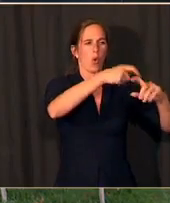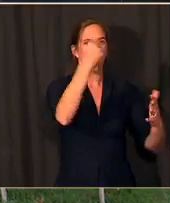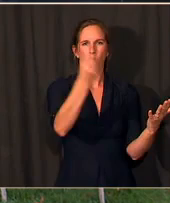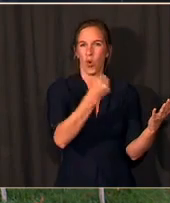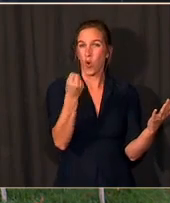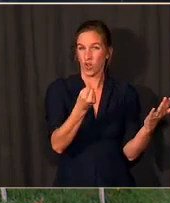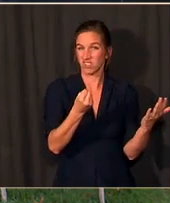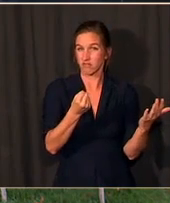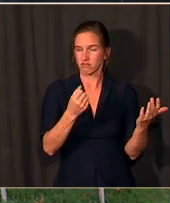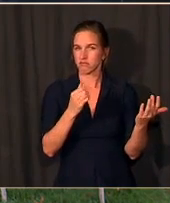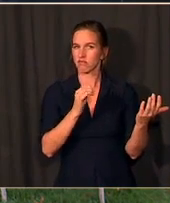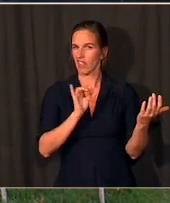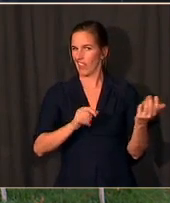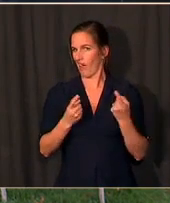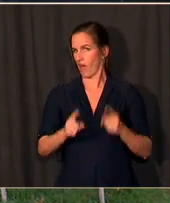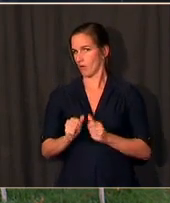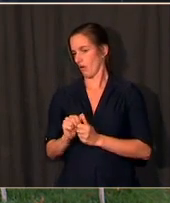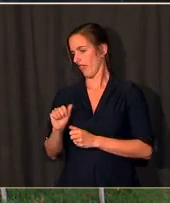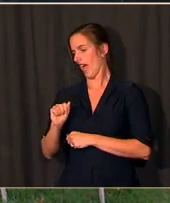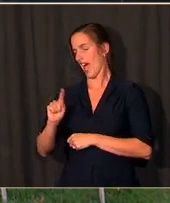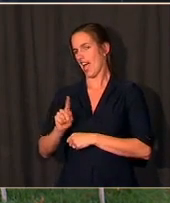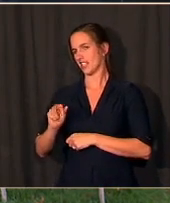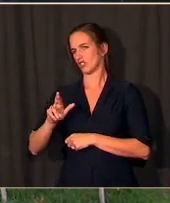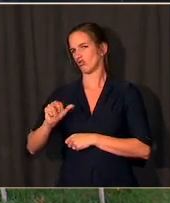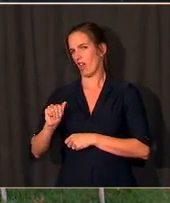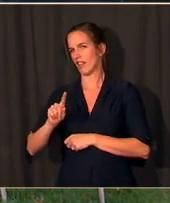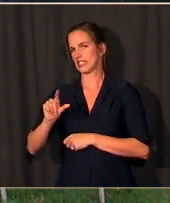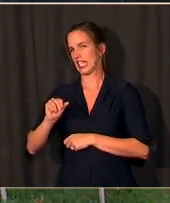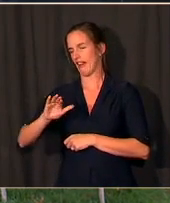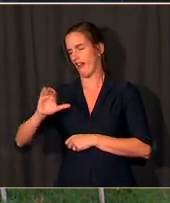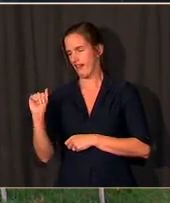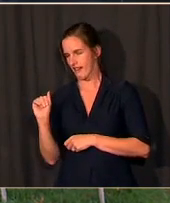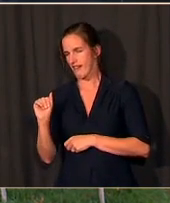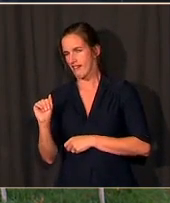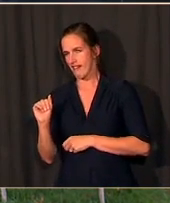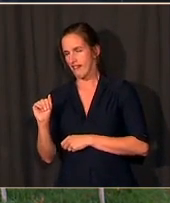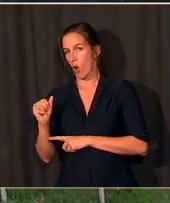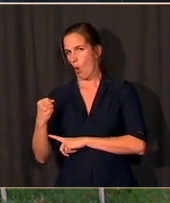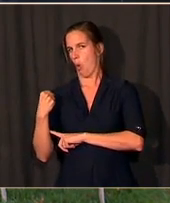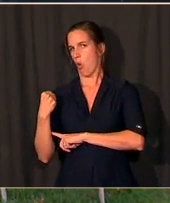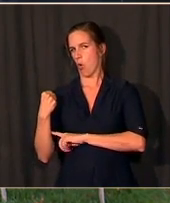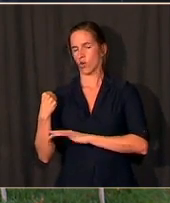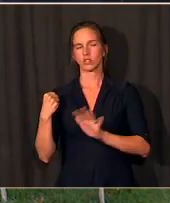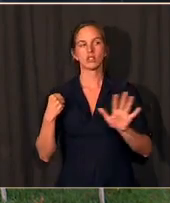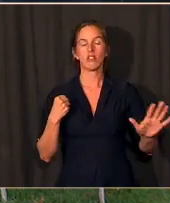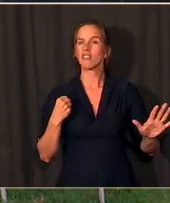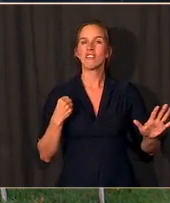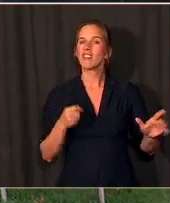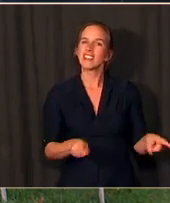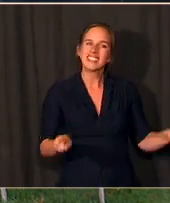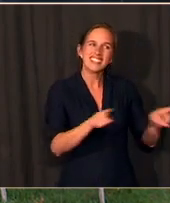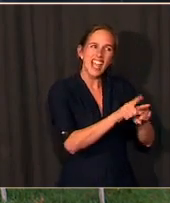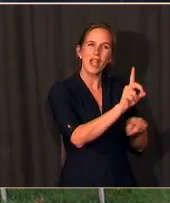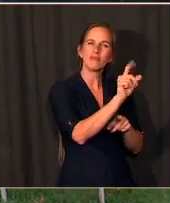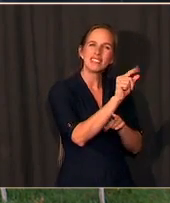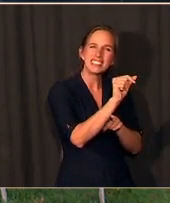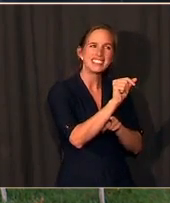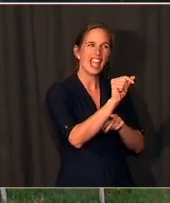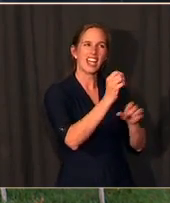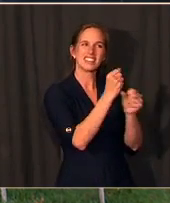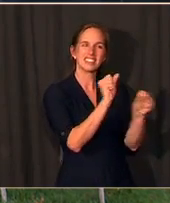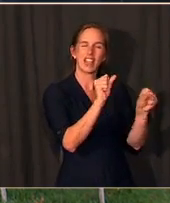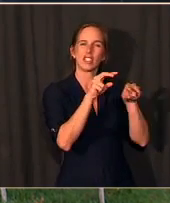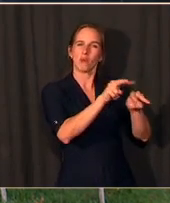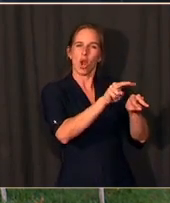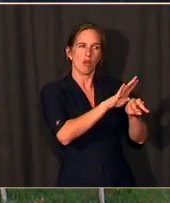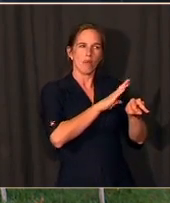the AstraZeneca vaccine, for instance. And these same data safety monitoring boards are